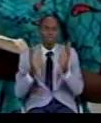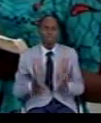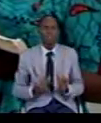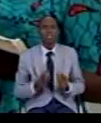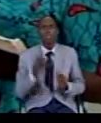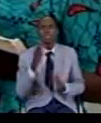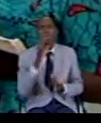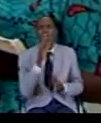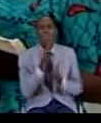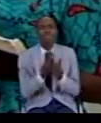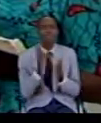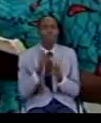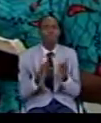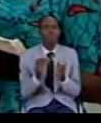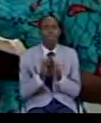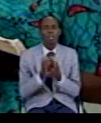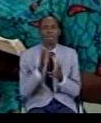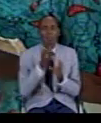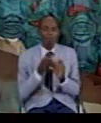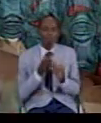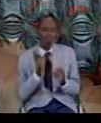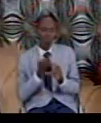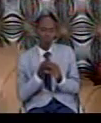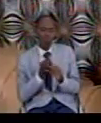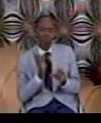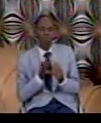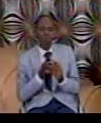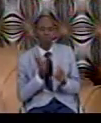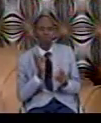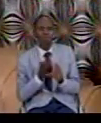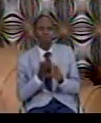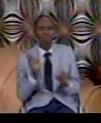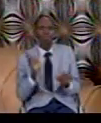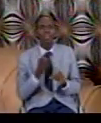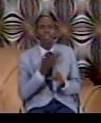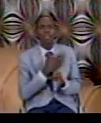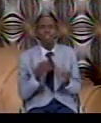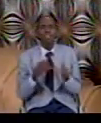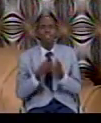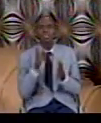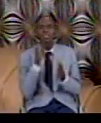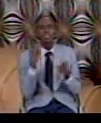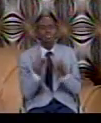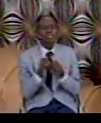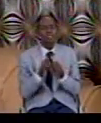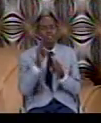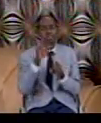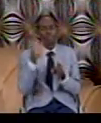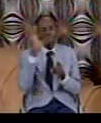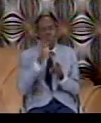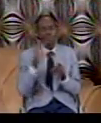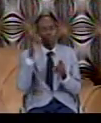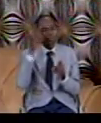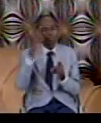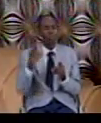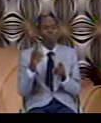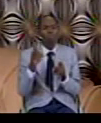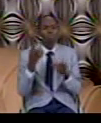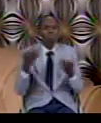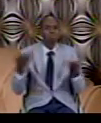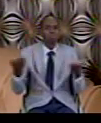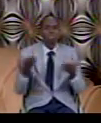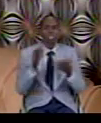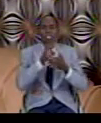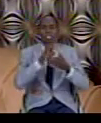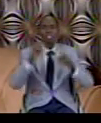are, you know, drawing back and drawing back and drawing back, and it's like they're setting themselves for you as a standard. I am drawing back, why don't you